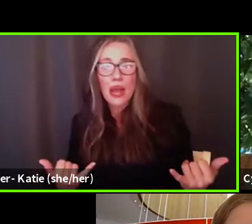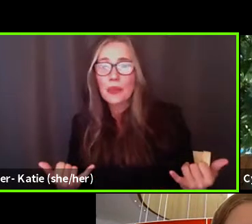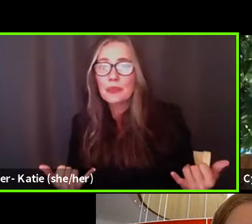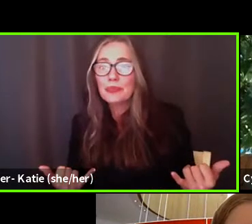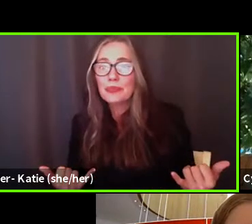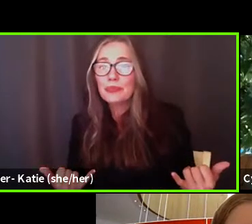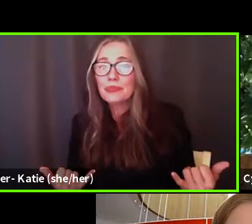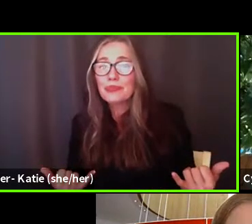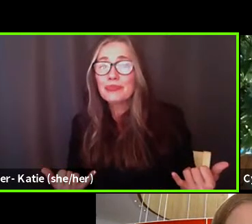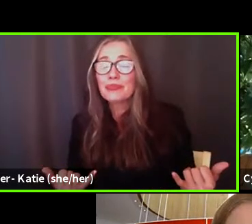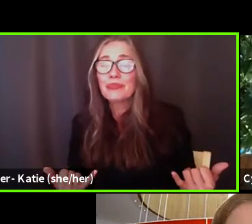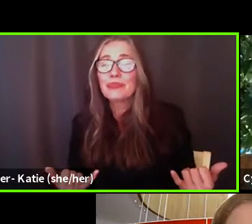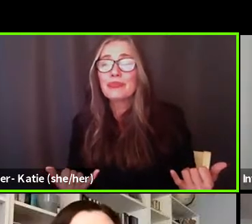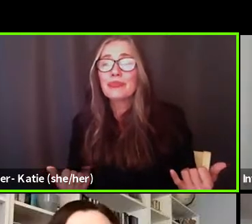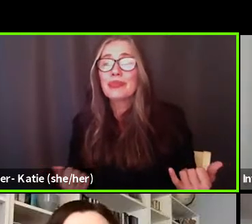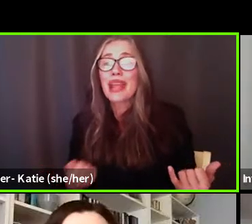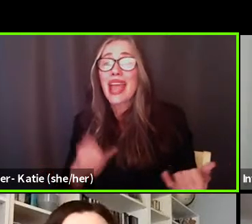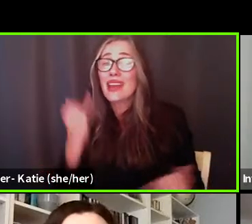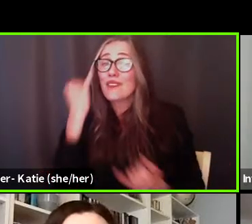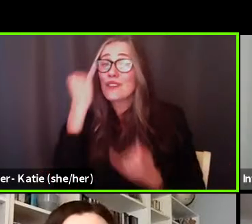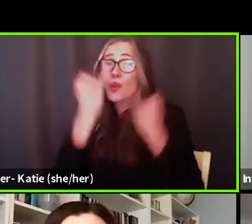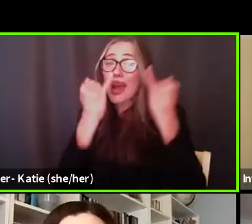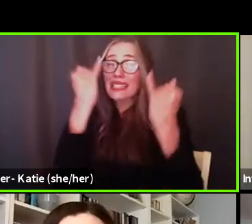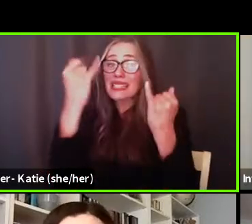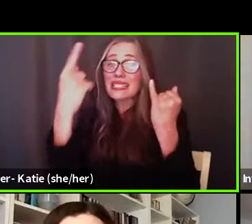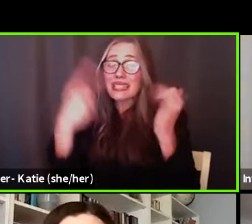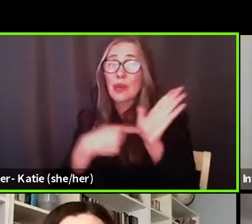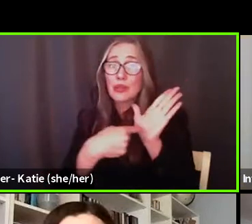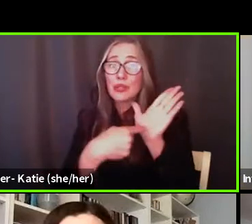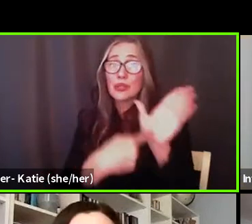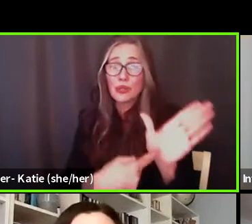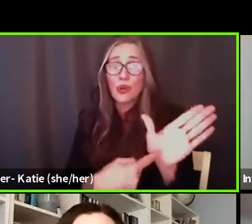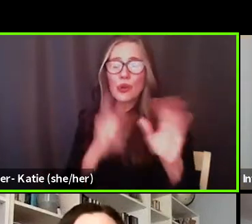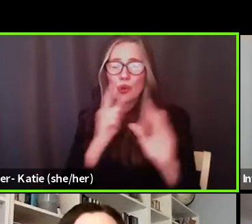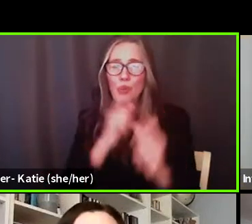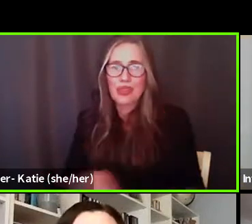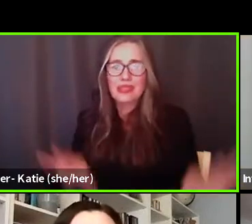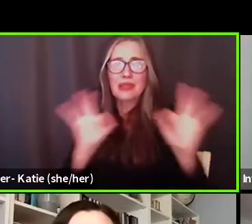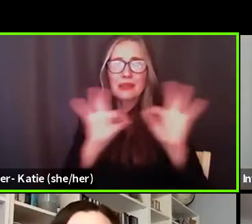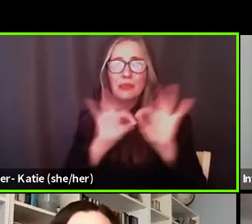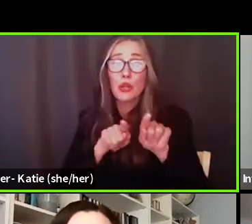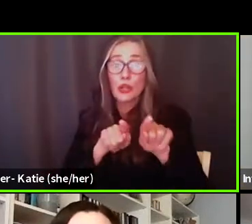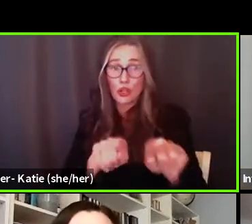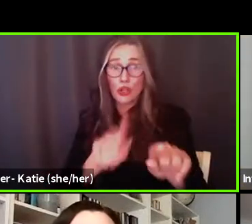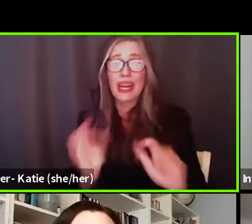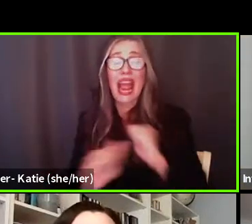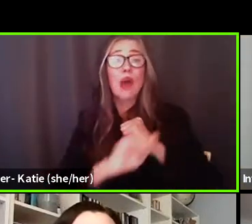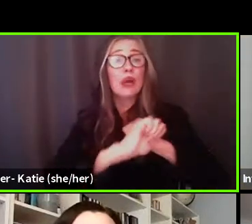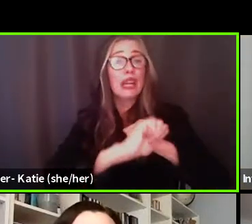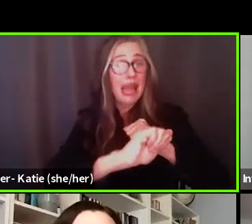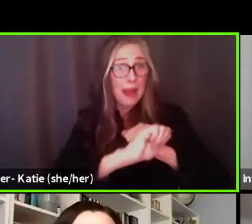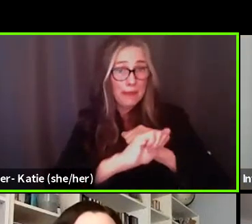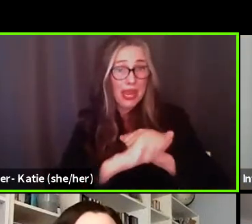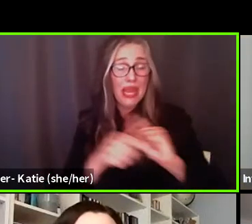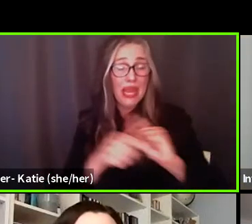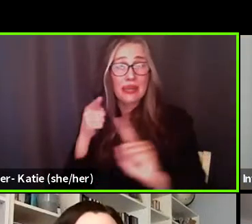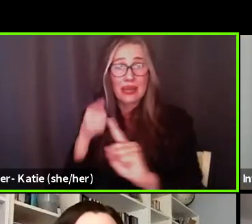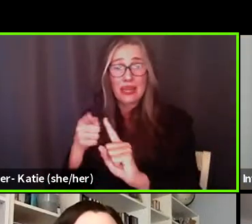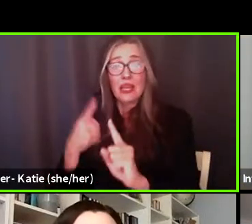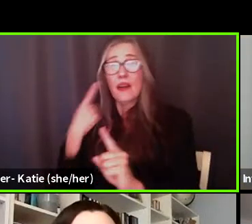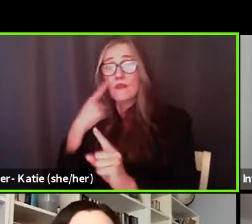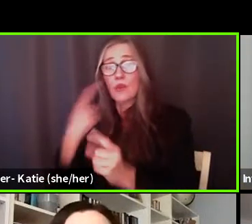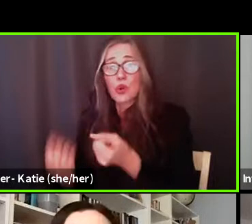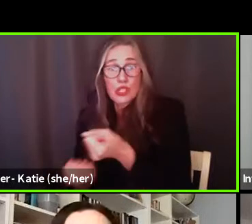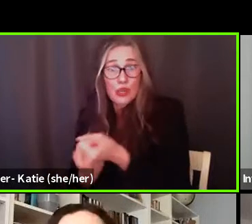to uplift a few uh things that have been really important in our campaign um and that have really supported